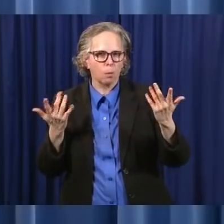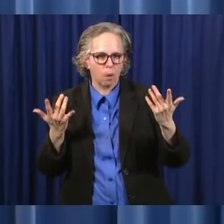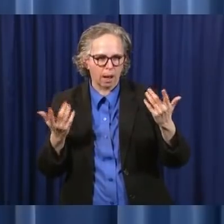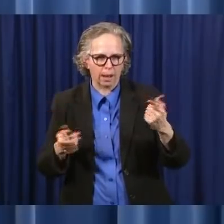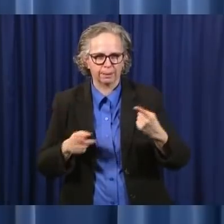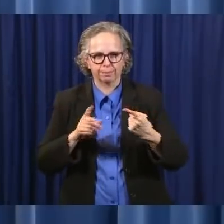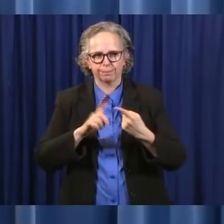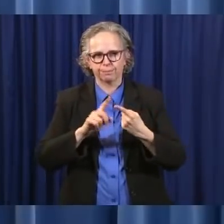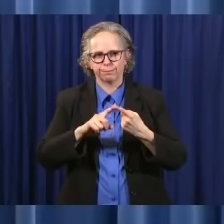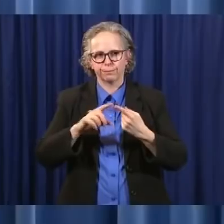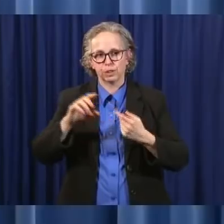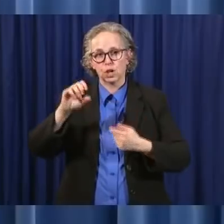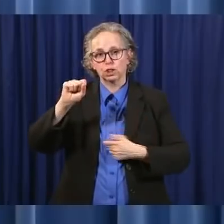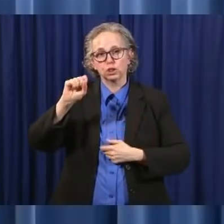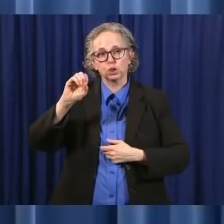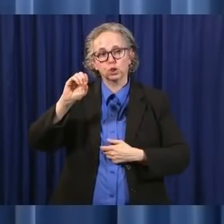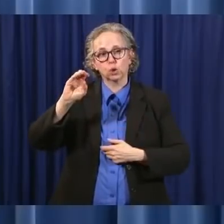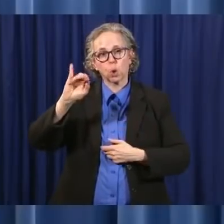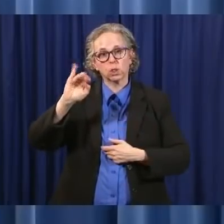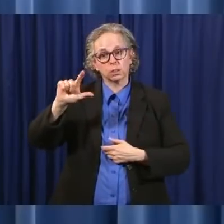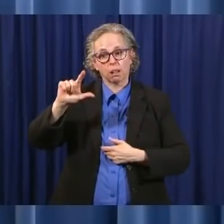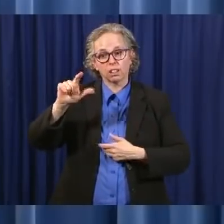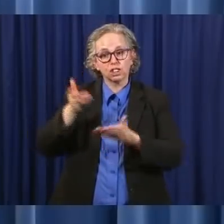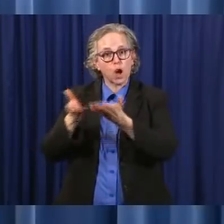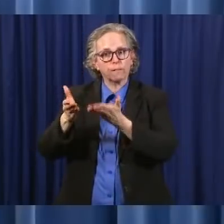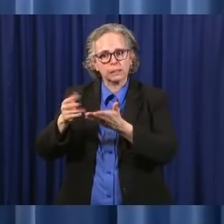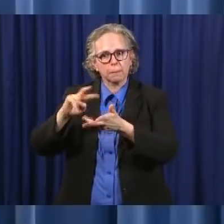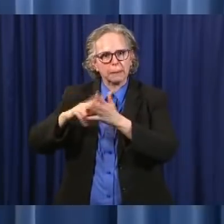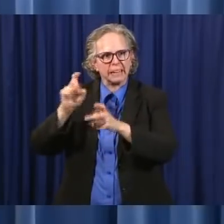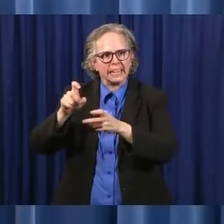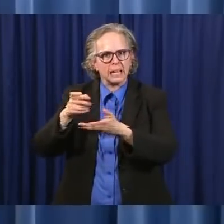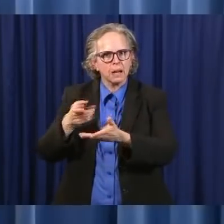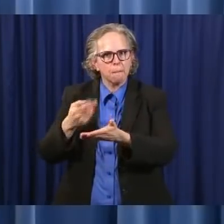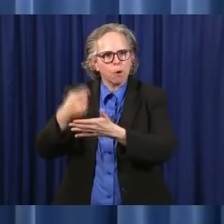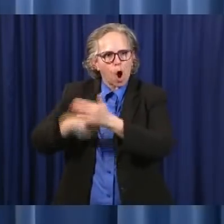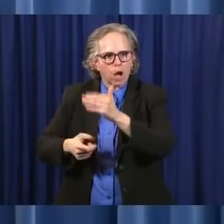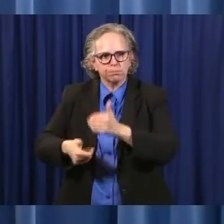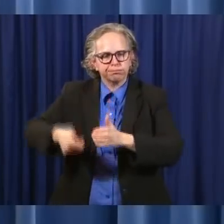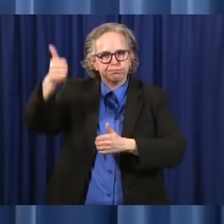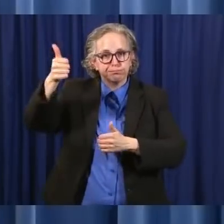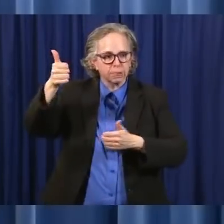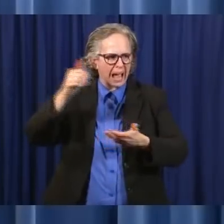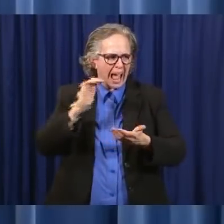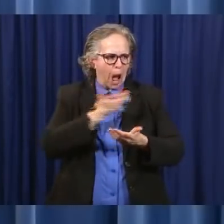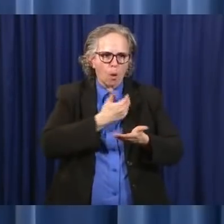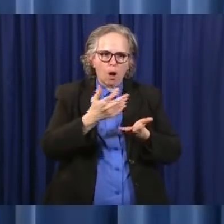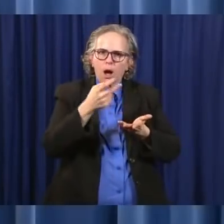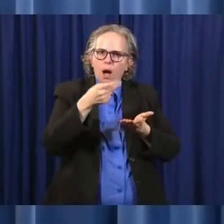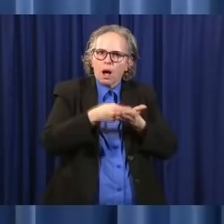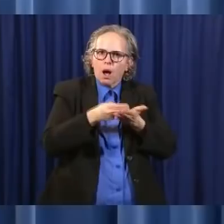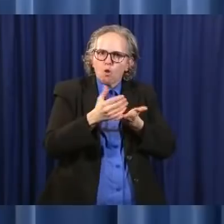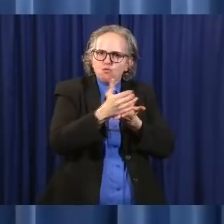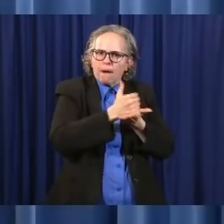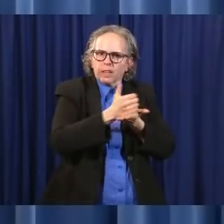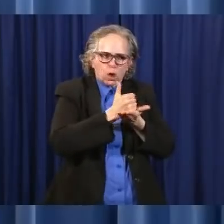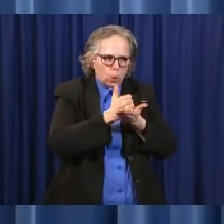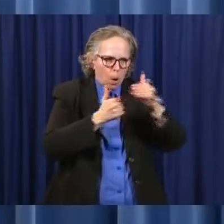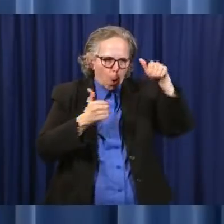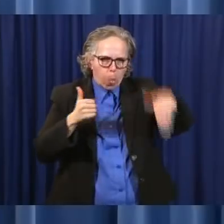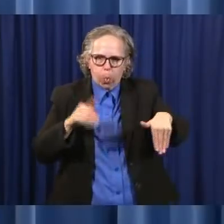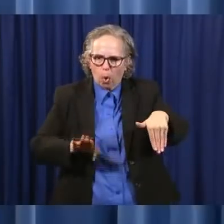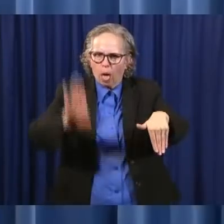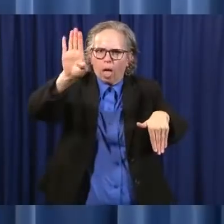goes up, and your revenues goes down dramatically. And so That's what we're seeing, and that's